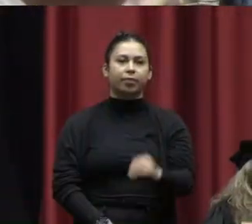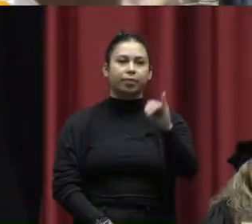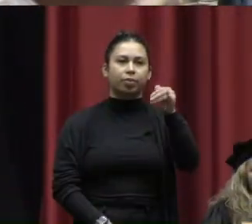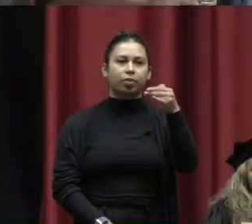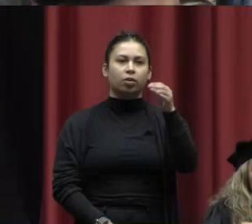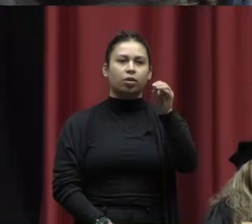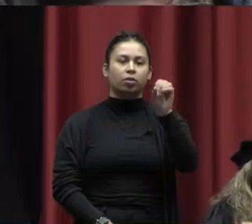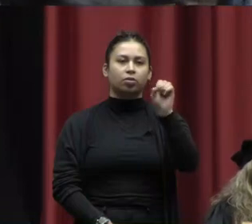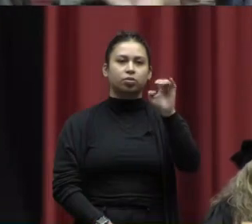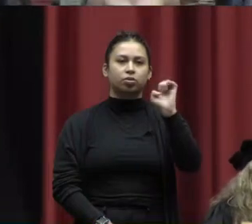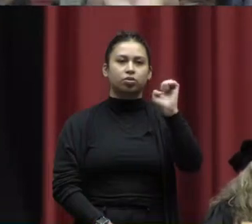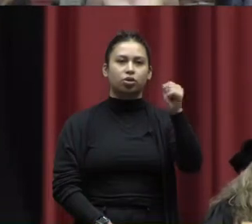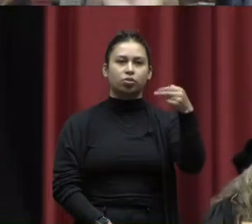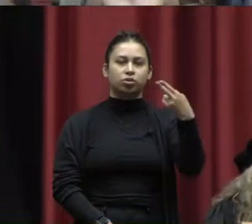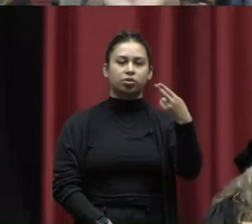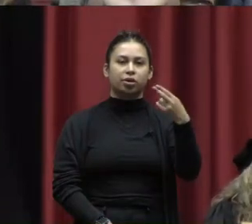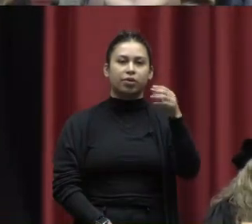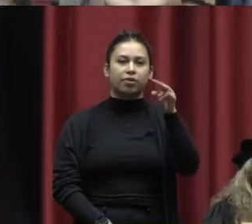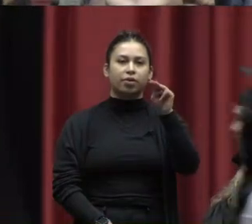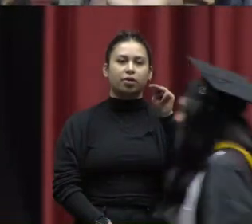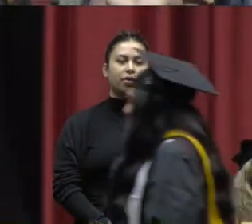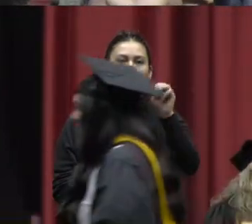Joseph Ladino,